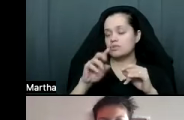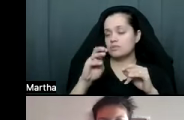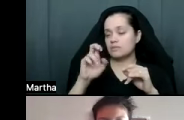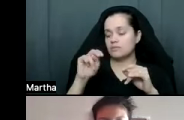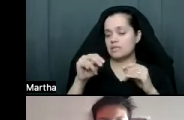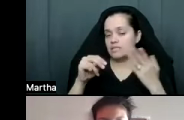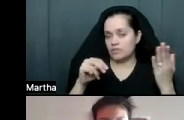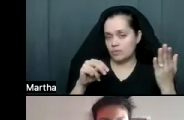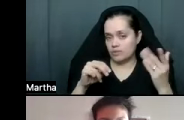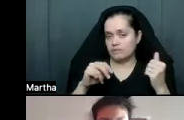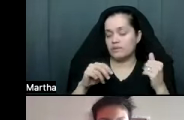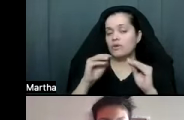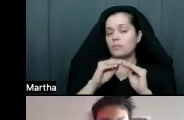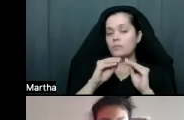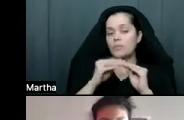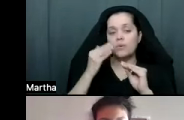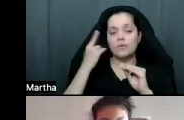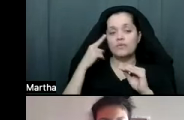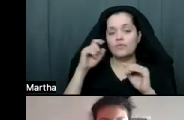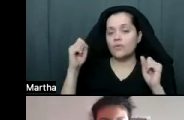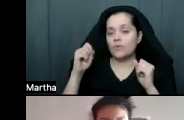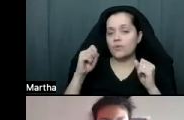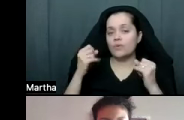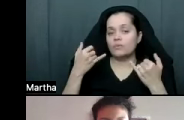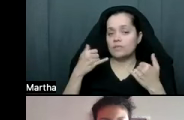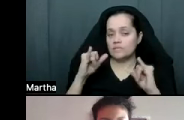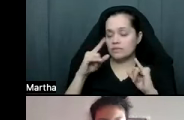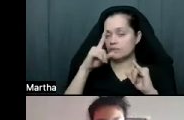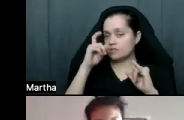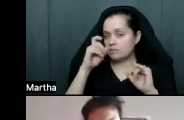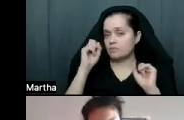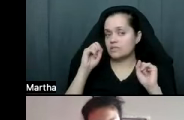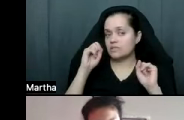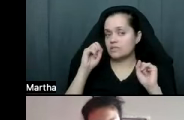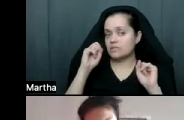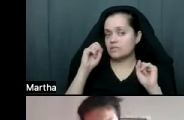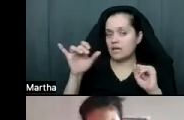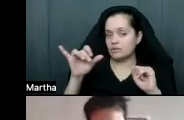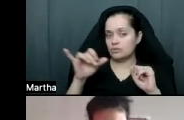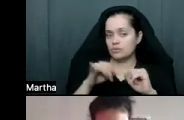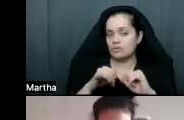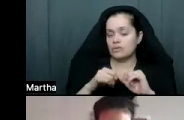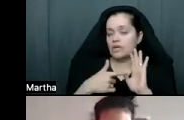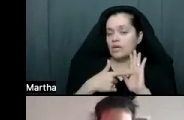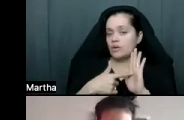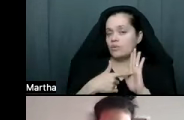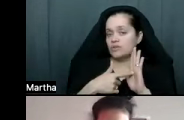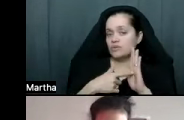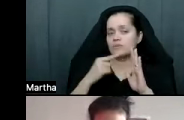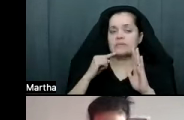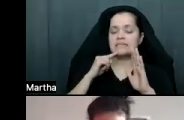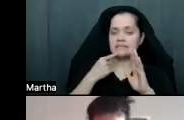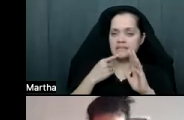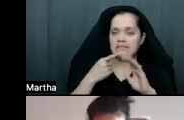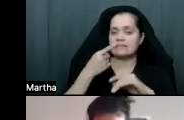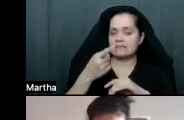Minnesota. More known for the cold, but these summers can be quite hot. I've shown you some of the extremes on this